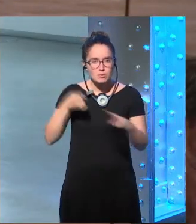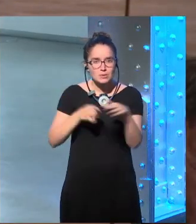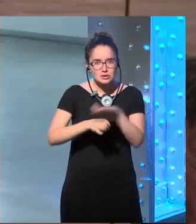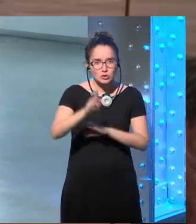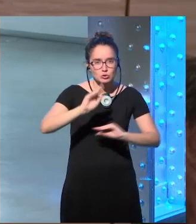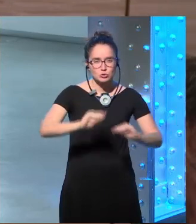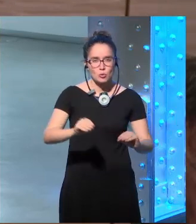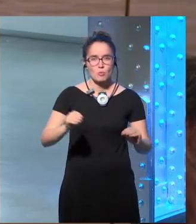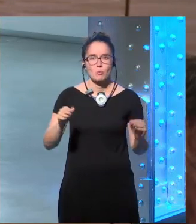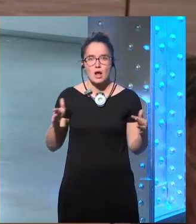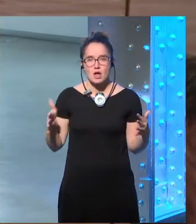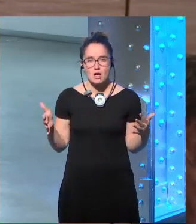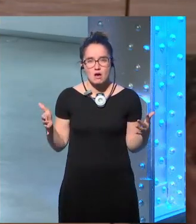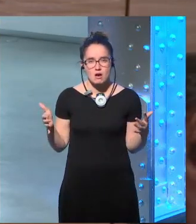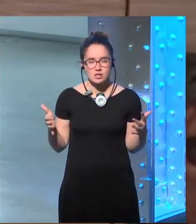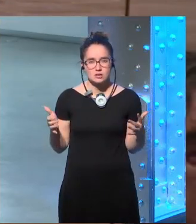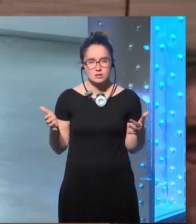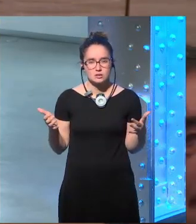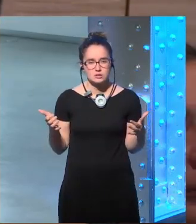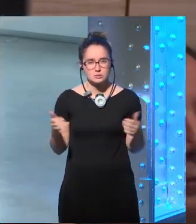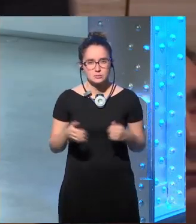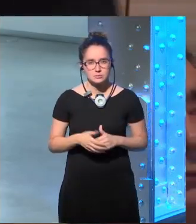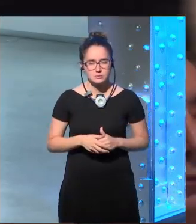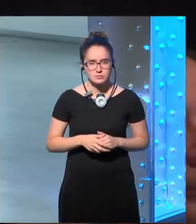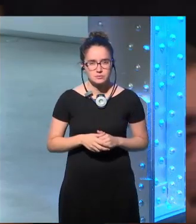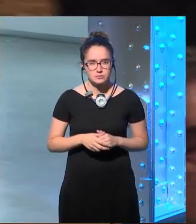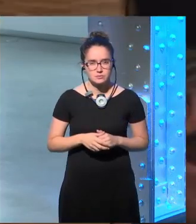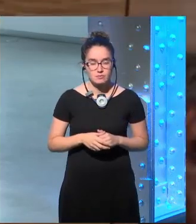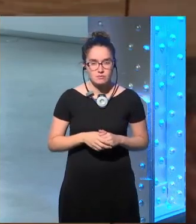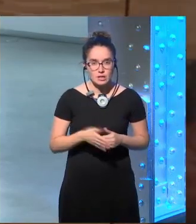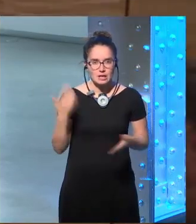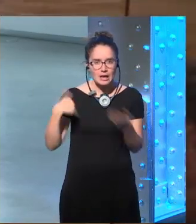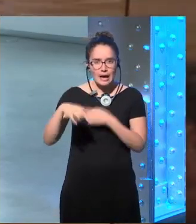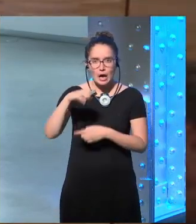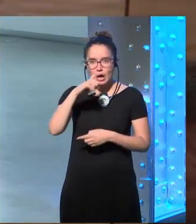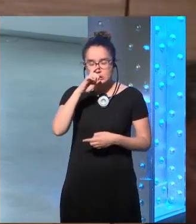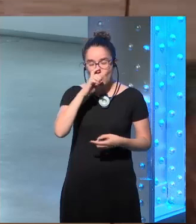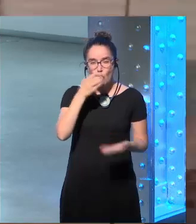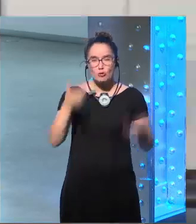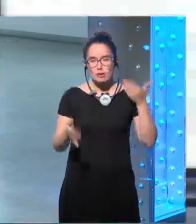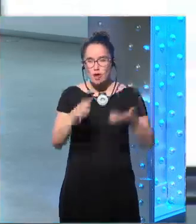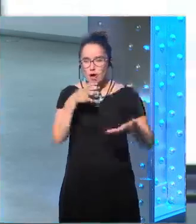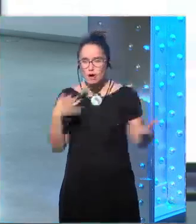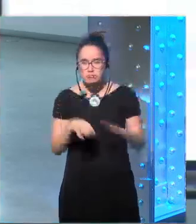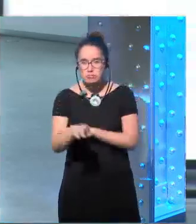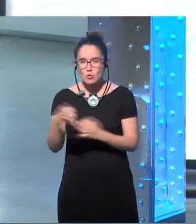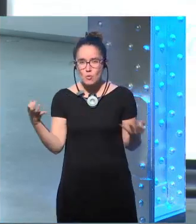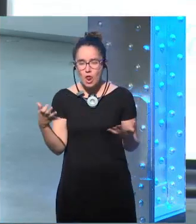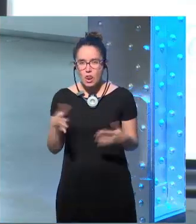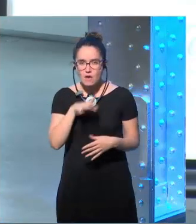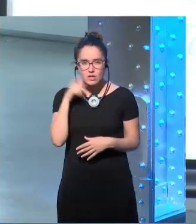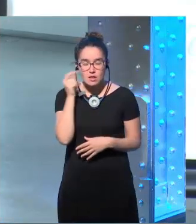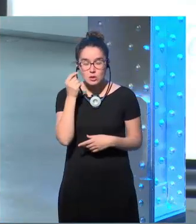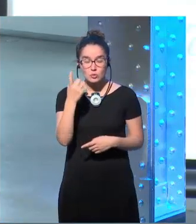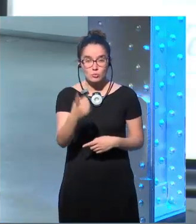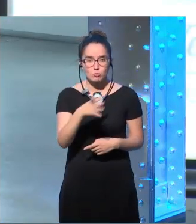school system? Well, I think one reason I believe that Oxford University is still an attractive